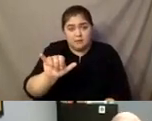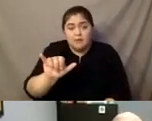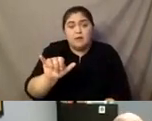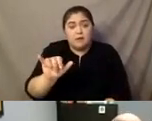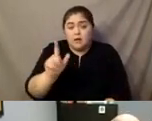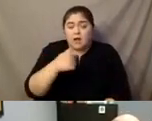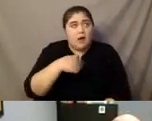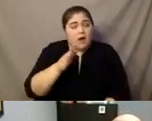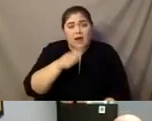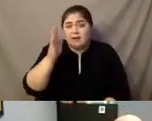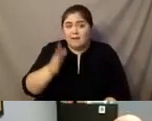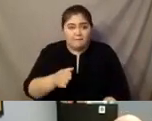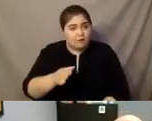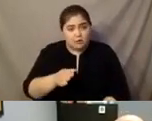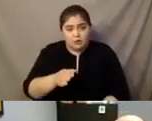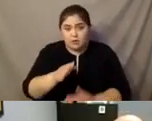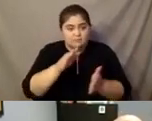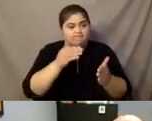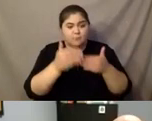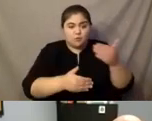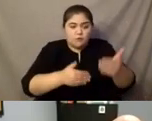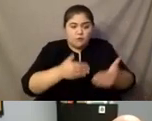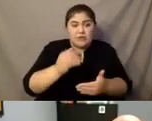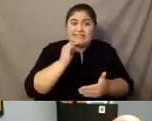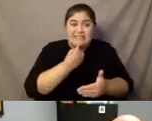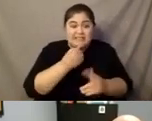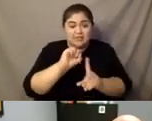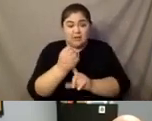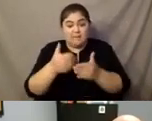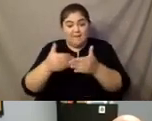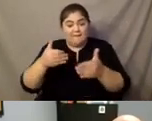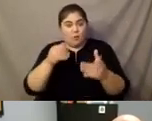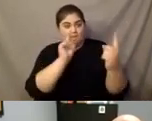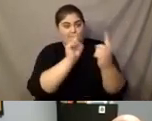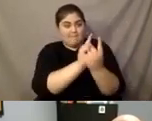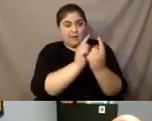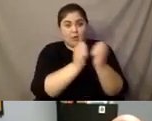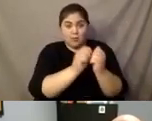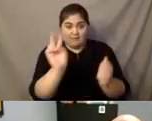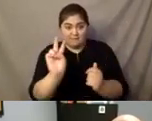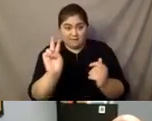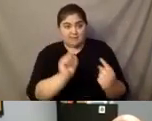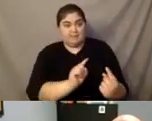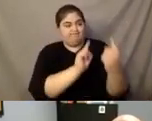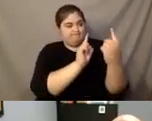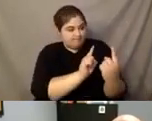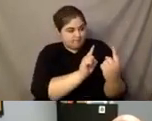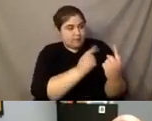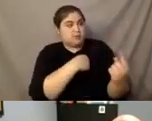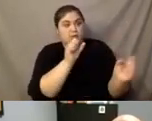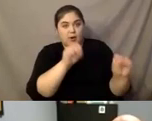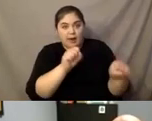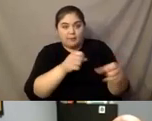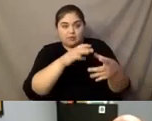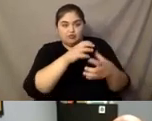go very far in a serious case before meeting with the victim face to face, so that they get to know me and trust